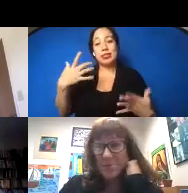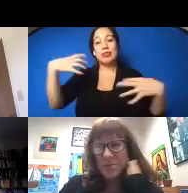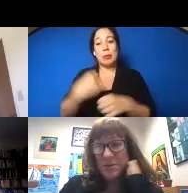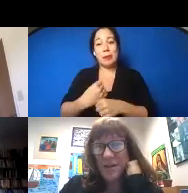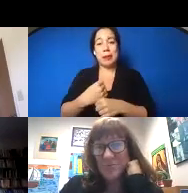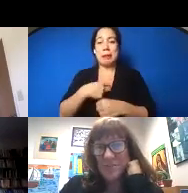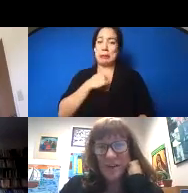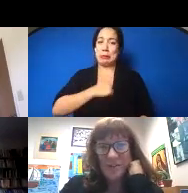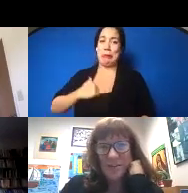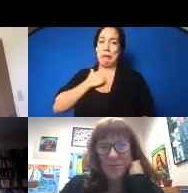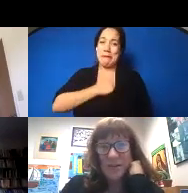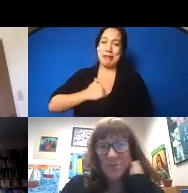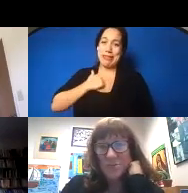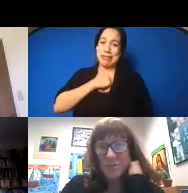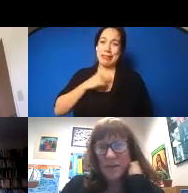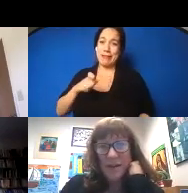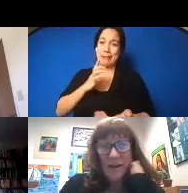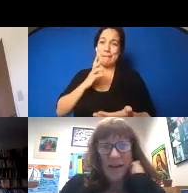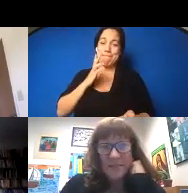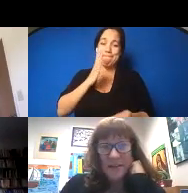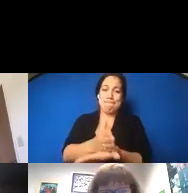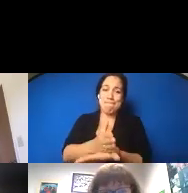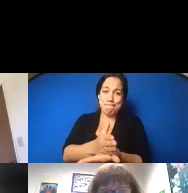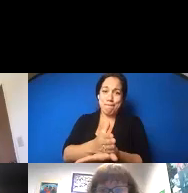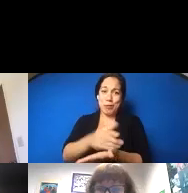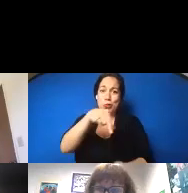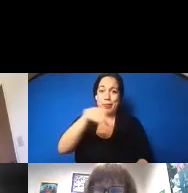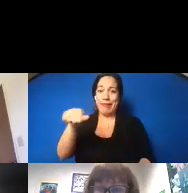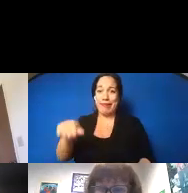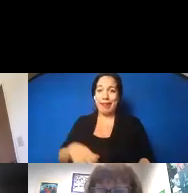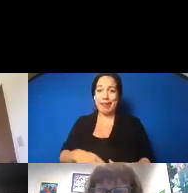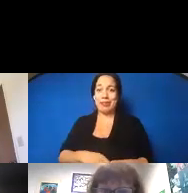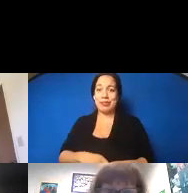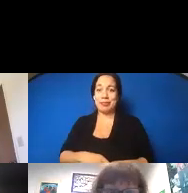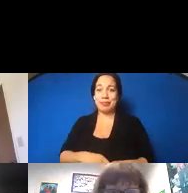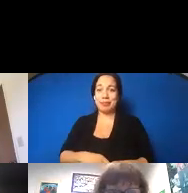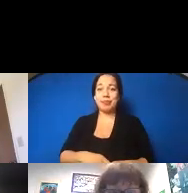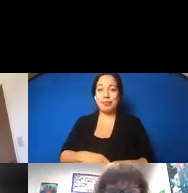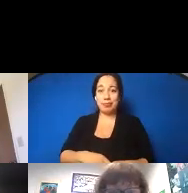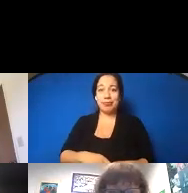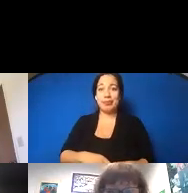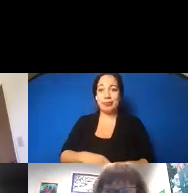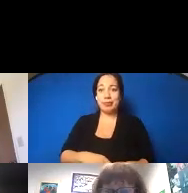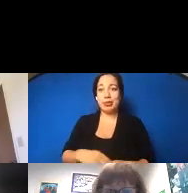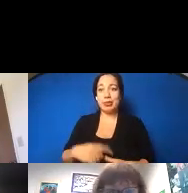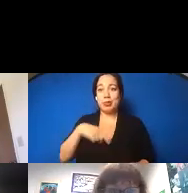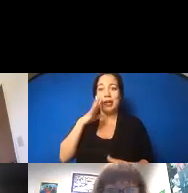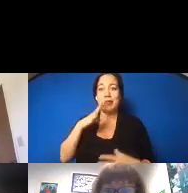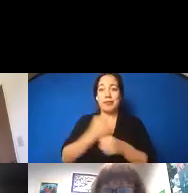and I'm so sorry to have to cut the Q&A short. But Tinashe and I are just gonna have some closing